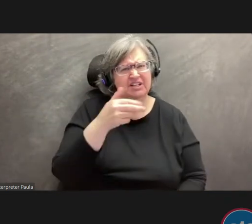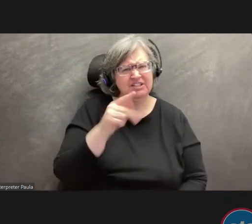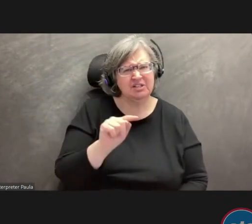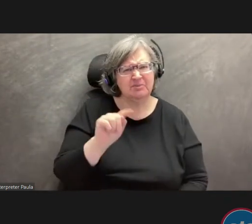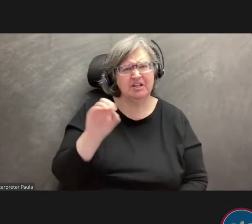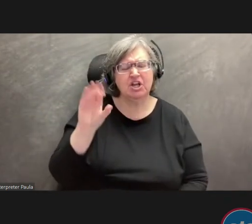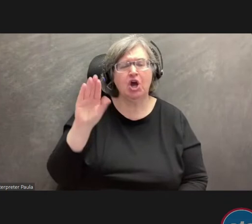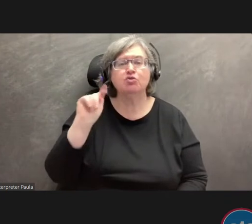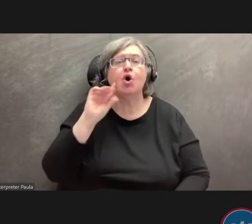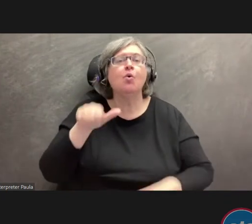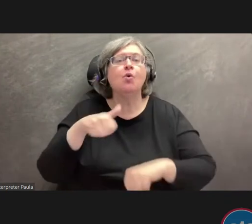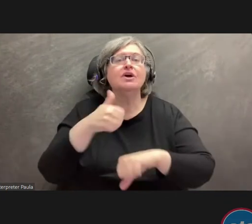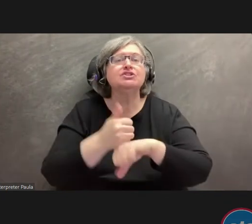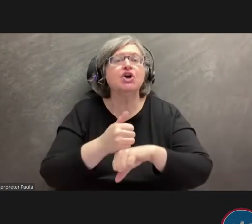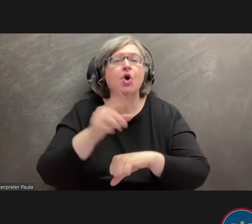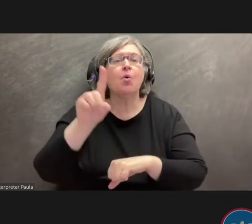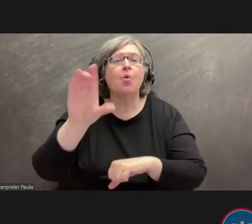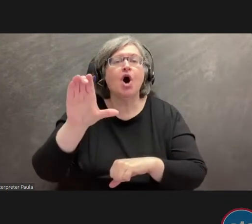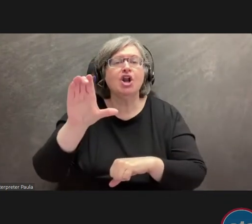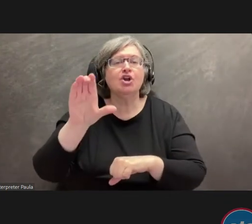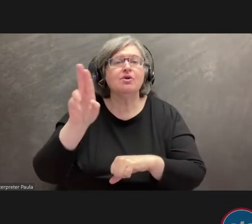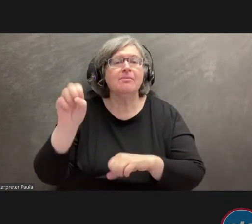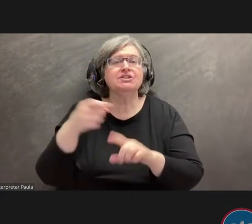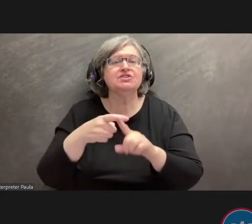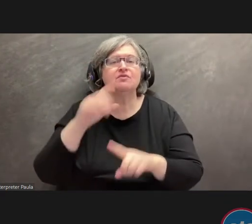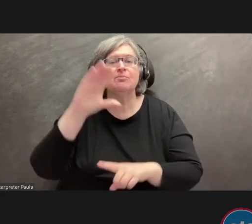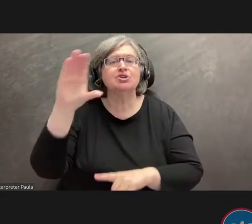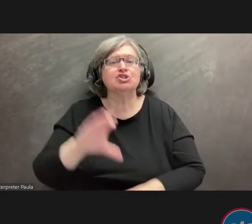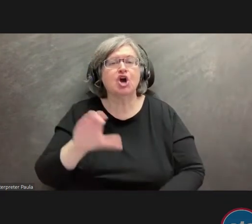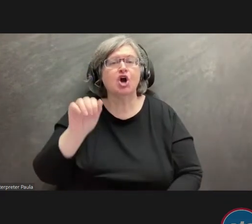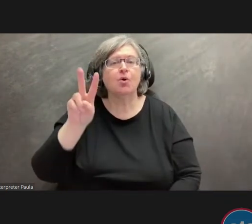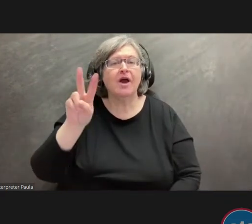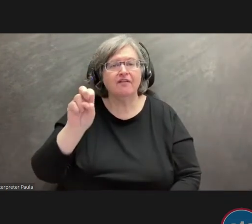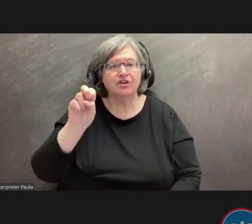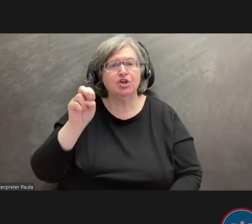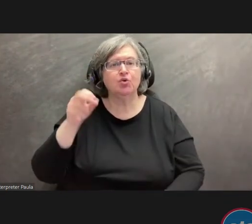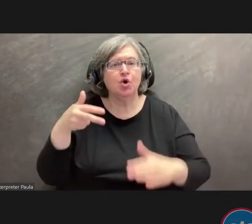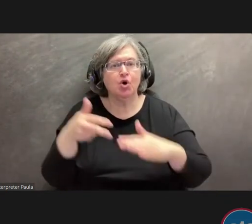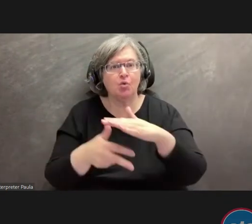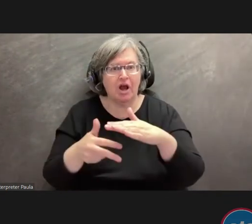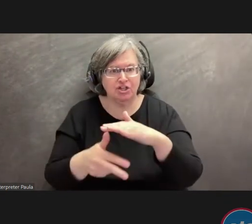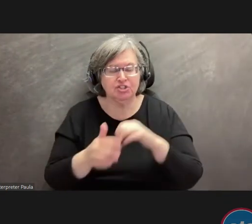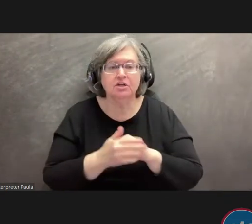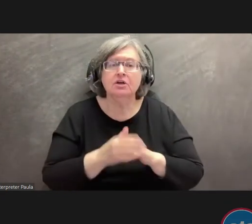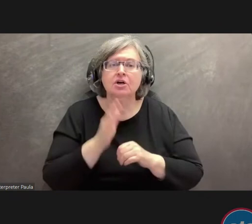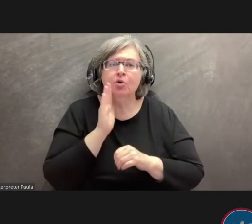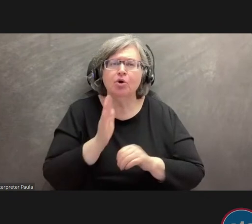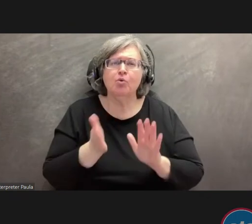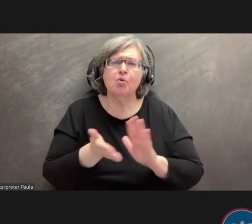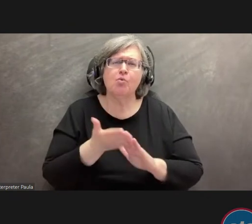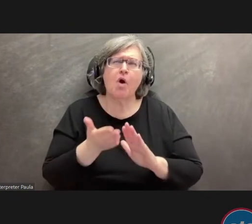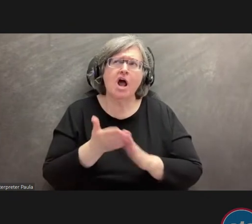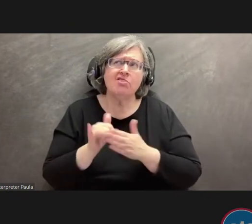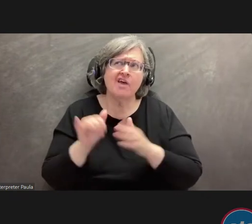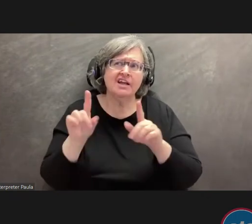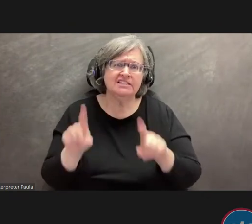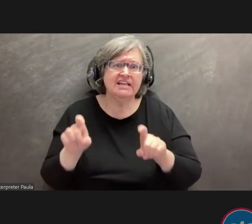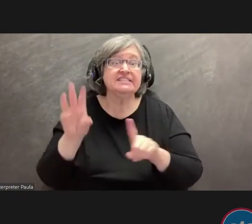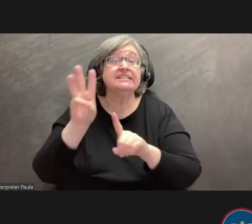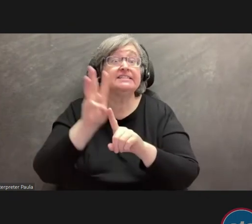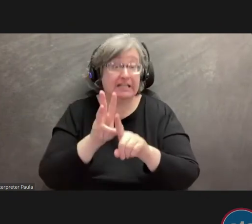100 buses out of the Chicago garage. And we're gonna run that pilot for